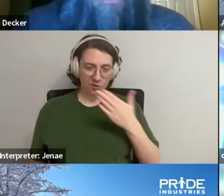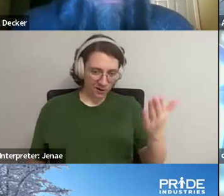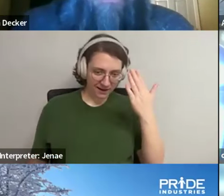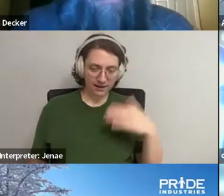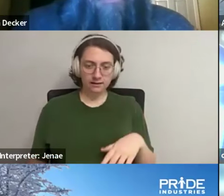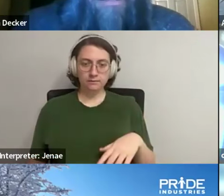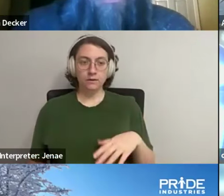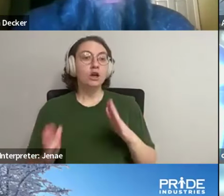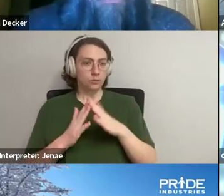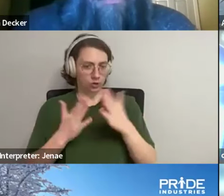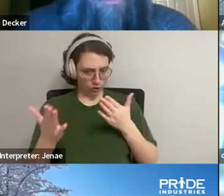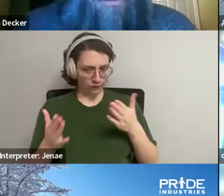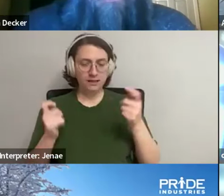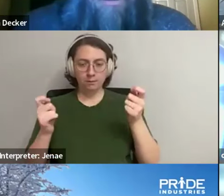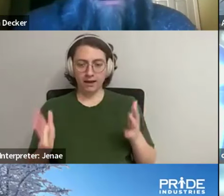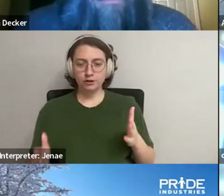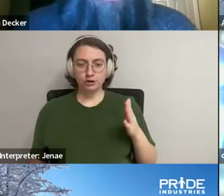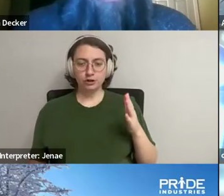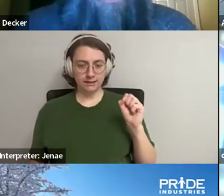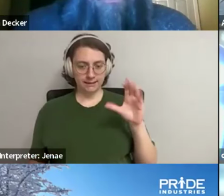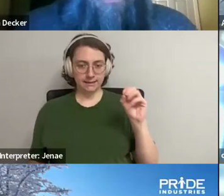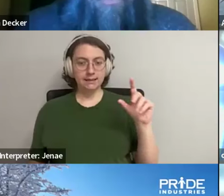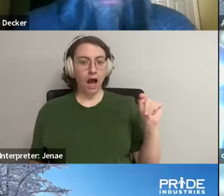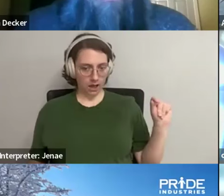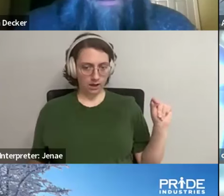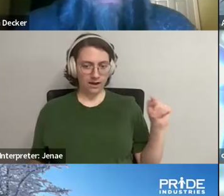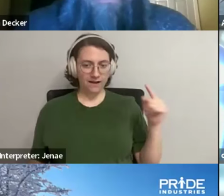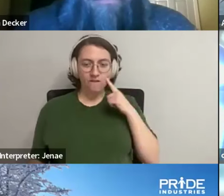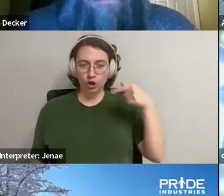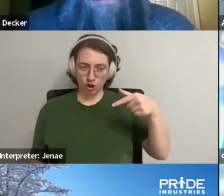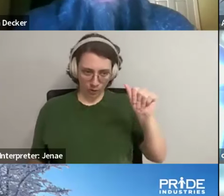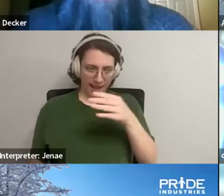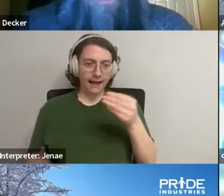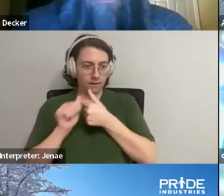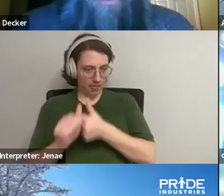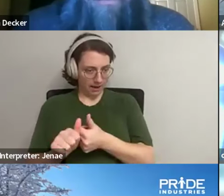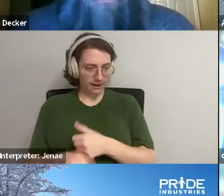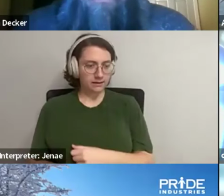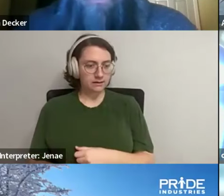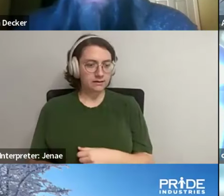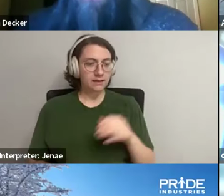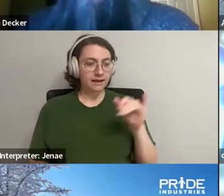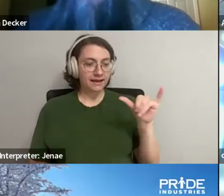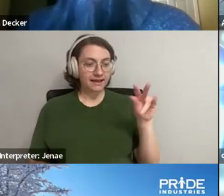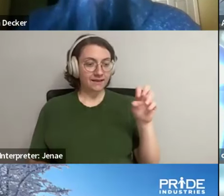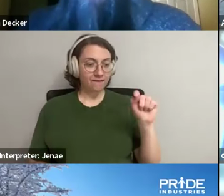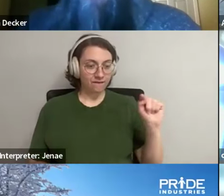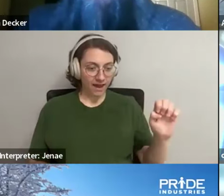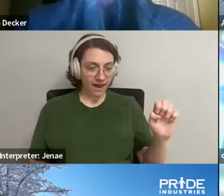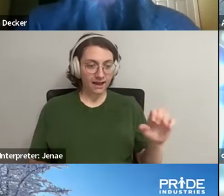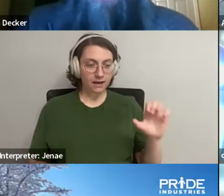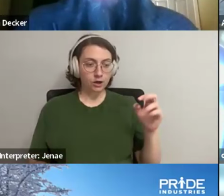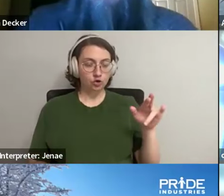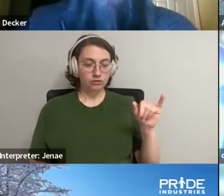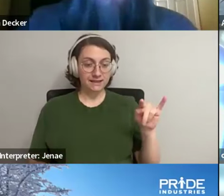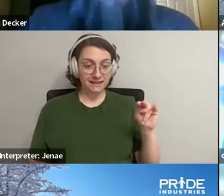Additionally, from community services, we have our manager, Scott, on for QA and compliance. We've got Yvette, Christine, and